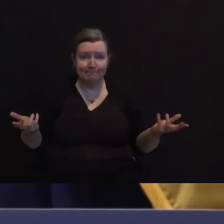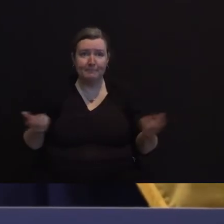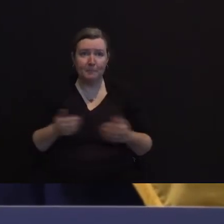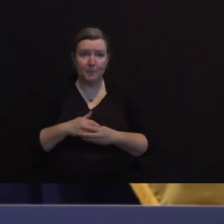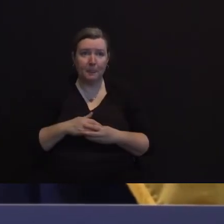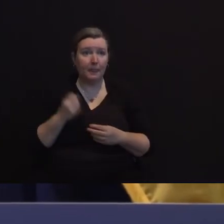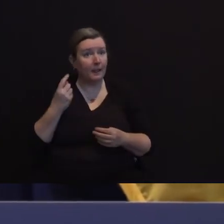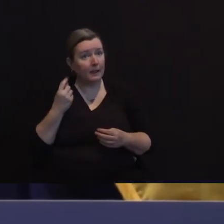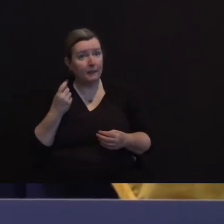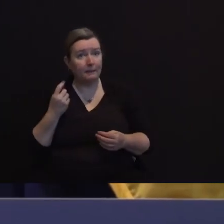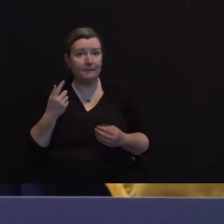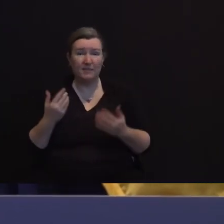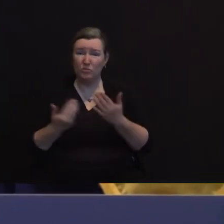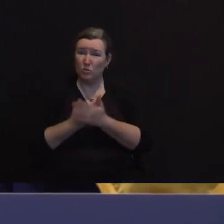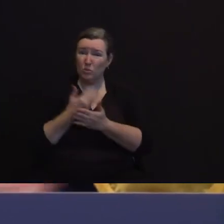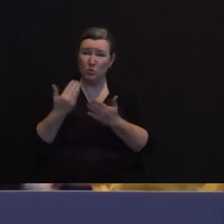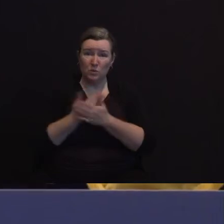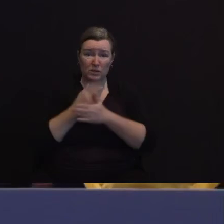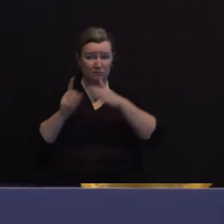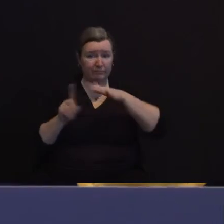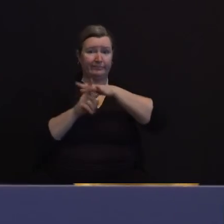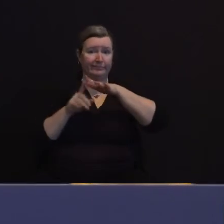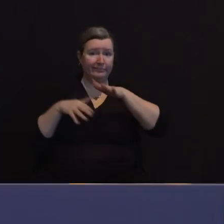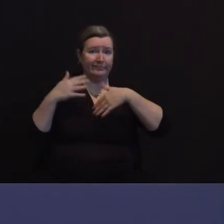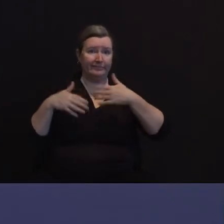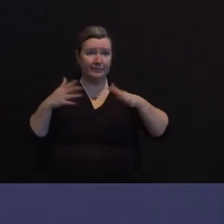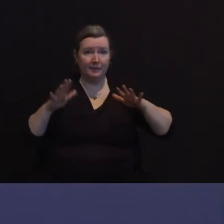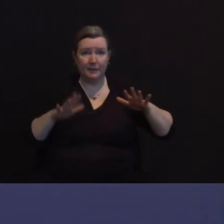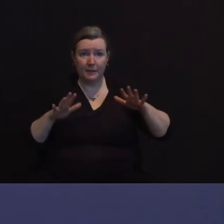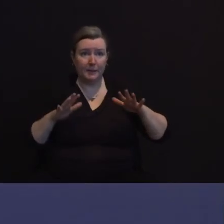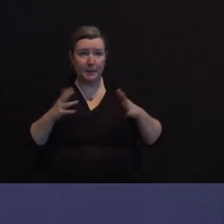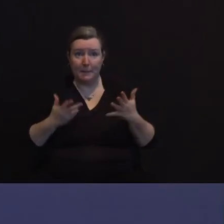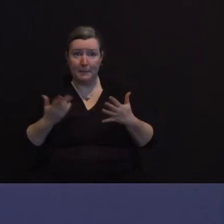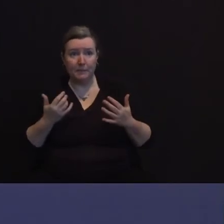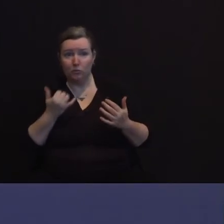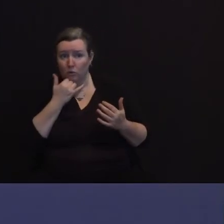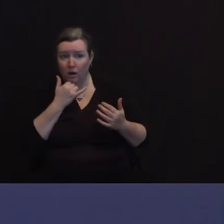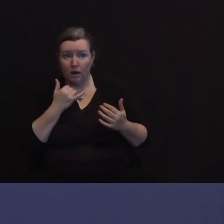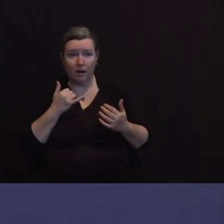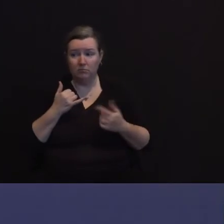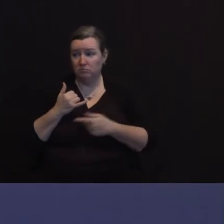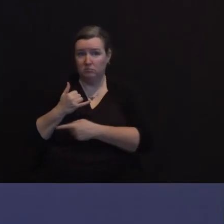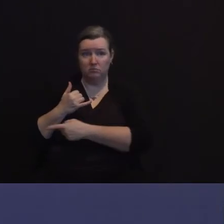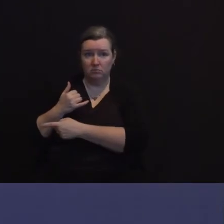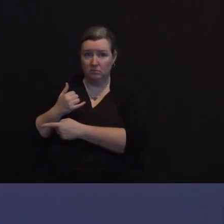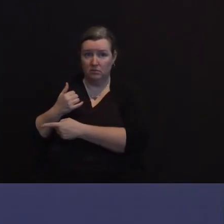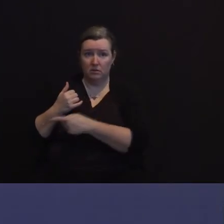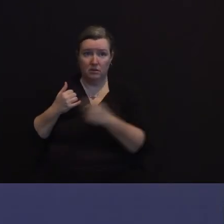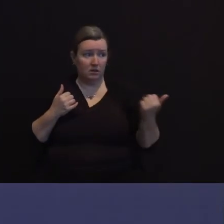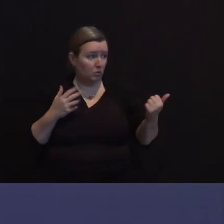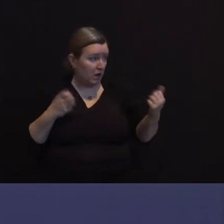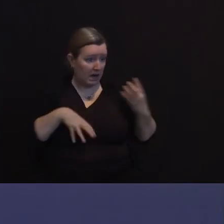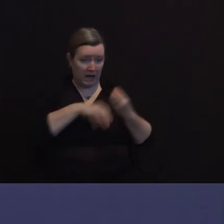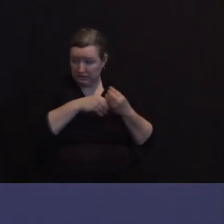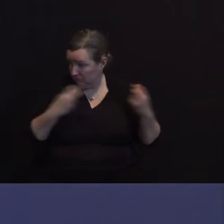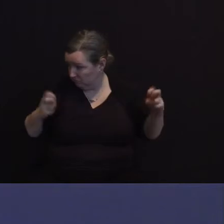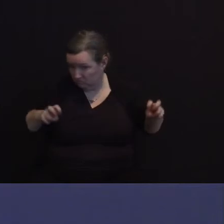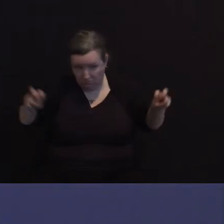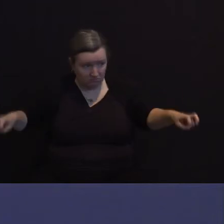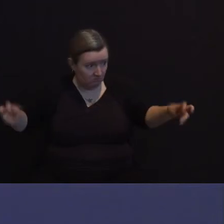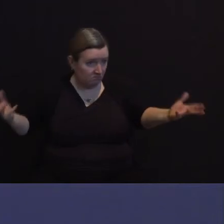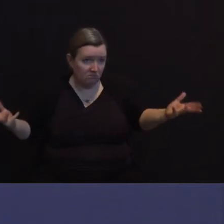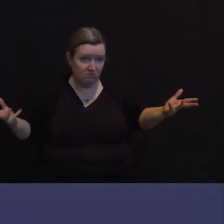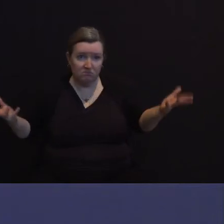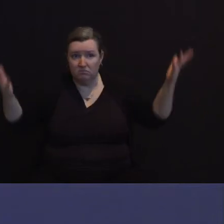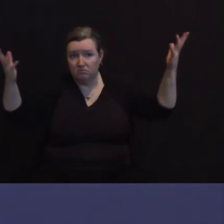something wrong here, either of the two of you will, or maybe even Pat will come in, Pat and I are in our epidemiological degree. You